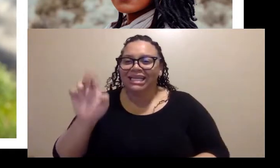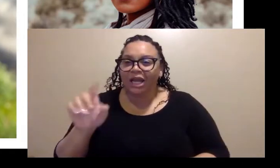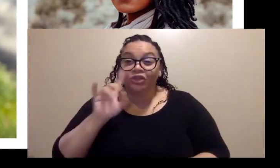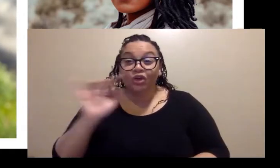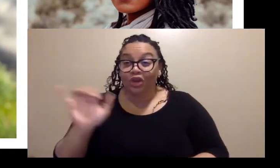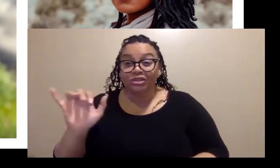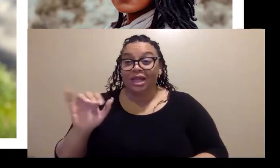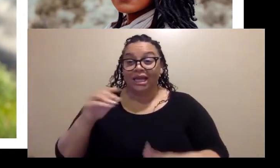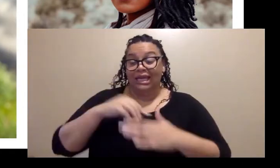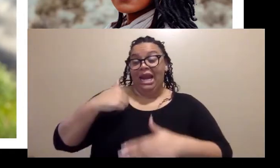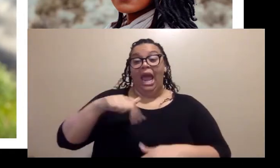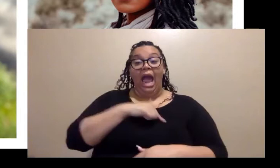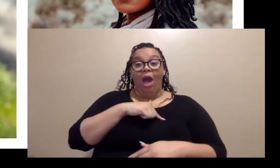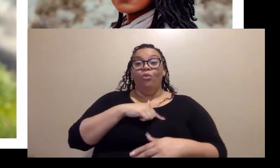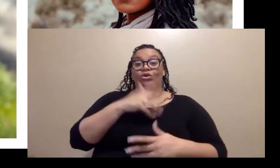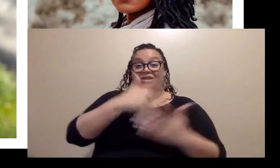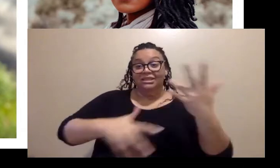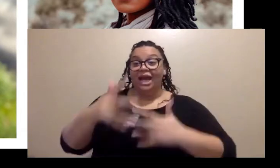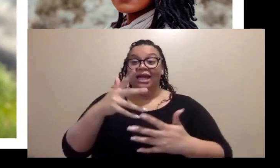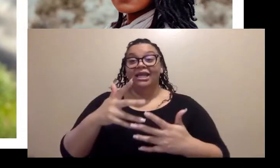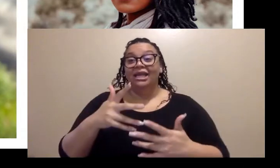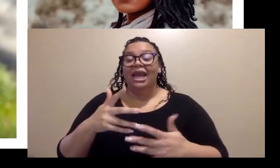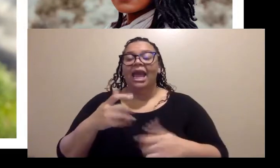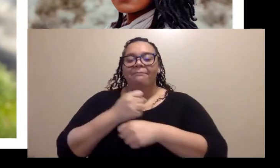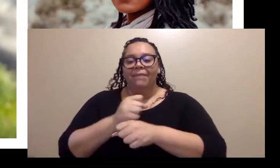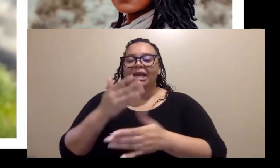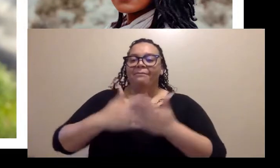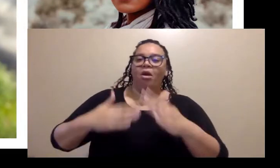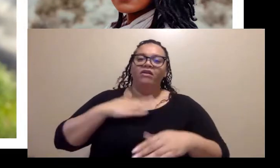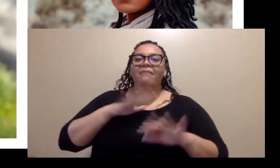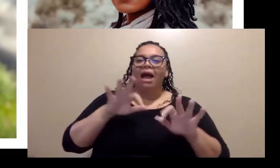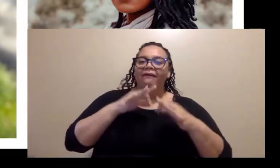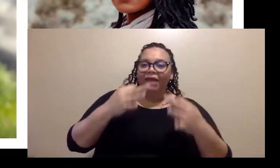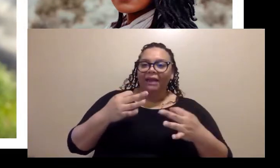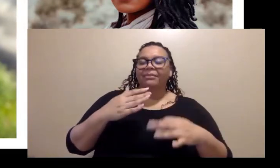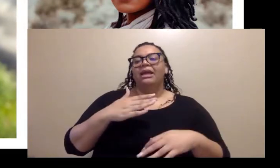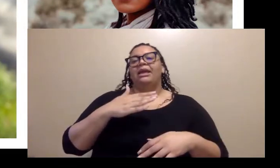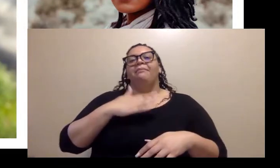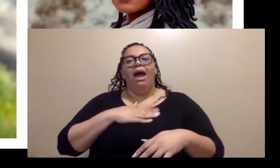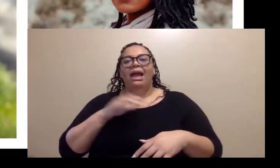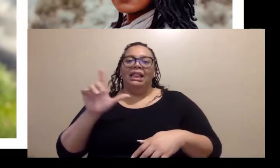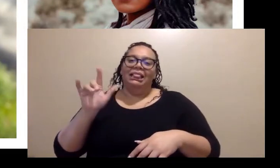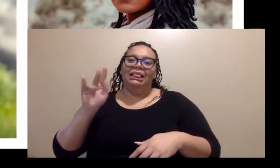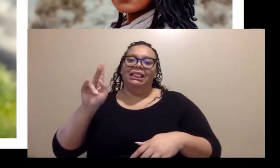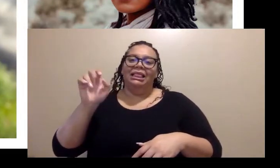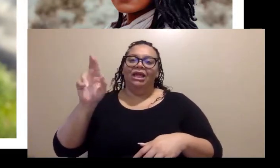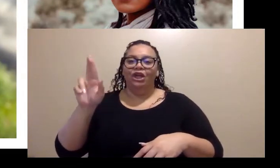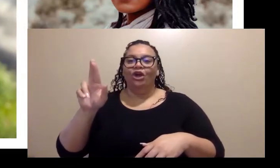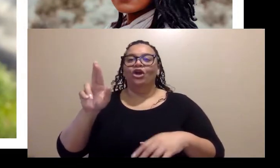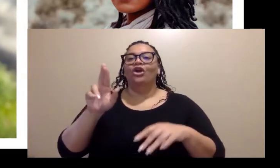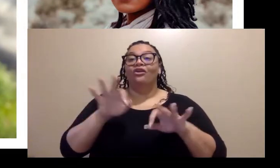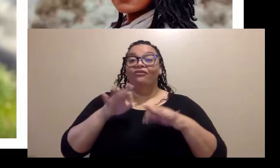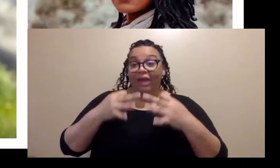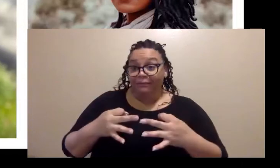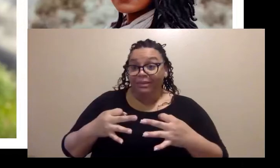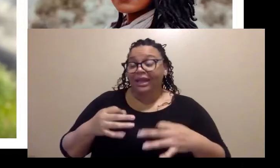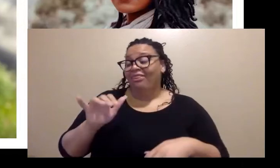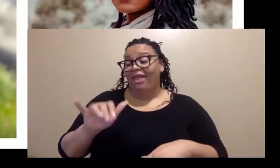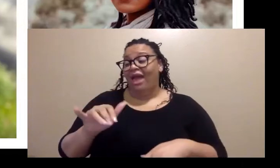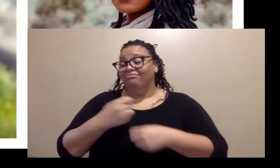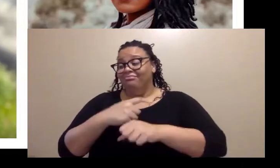and making it a part of my ancestral lineage and making it my own. And that is empowering to me and who I